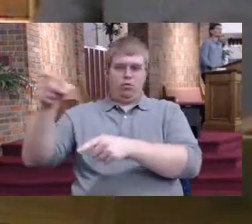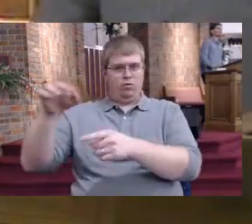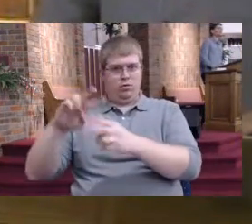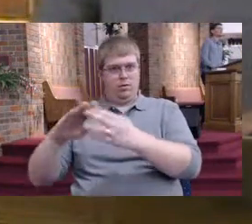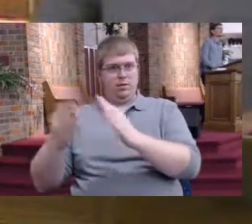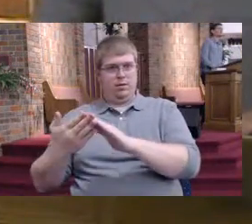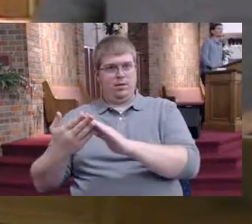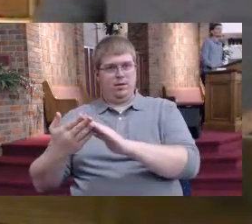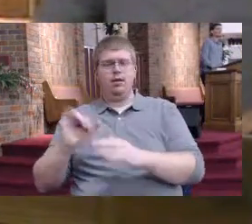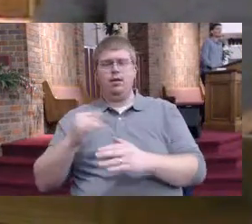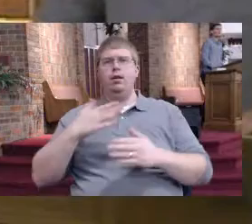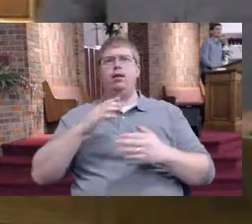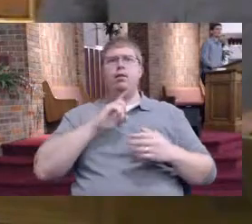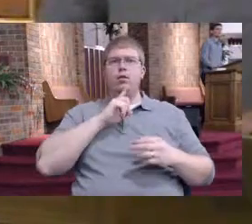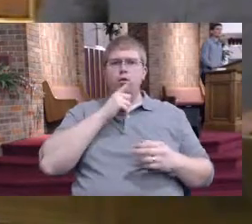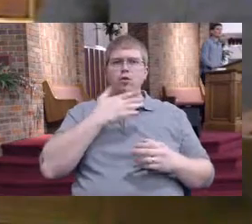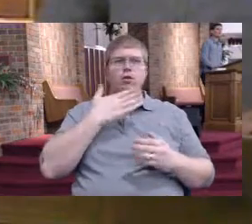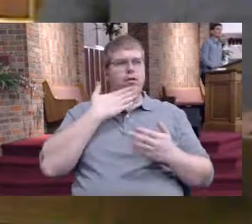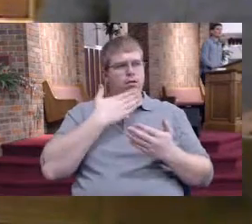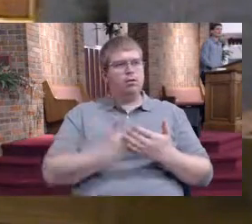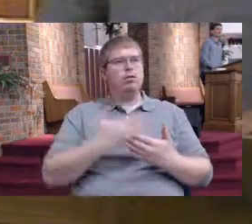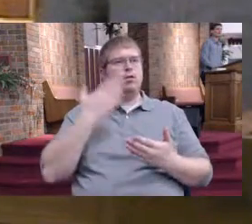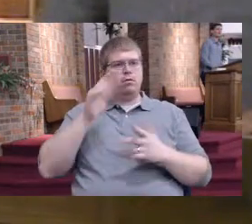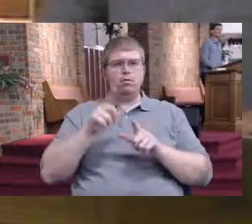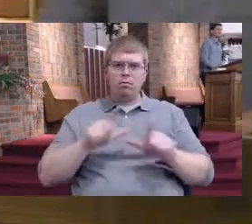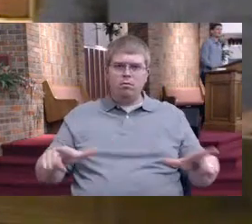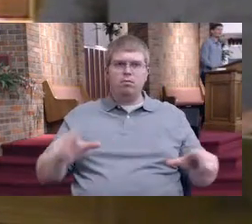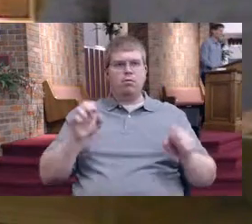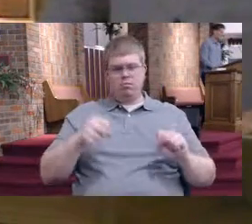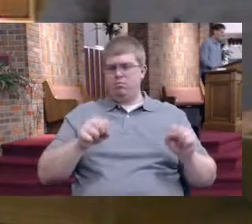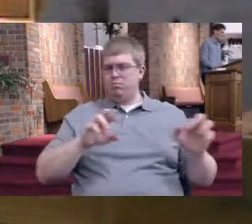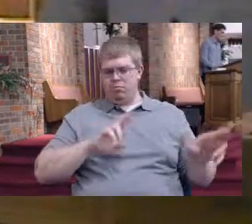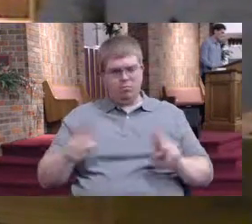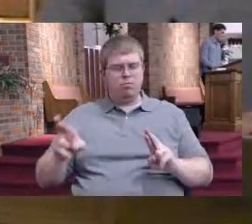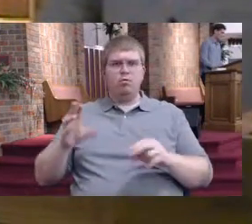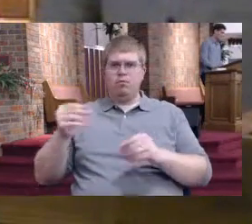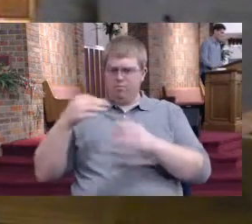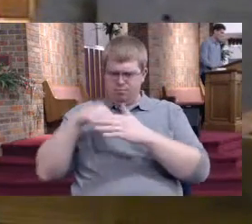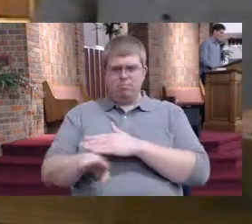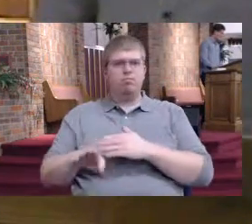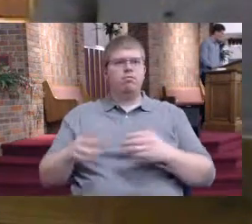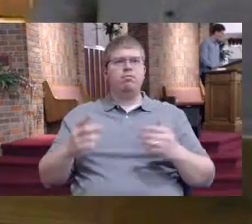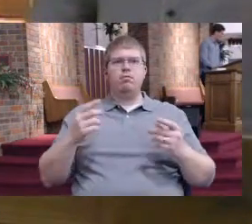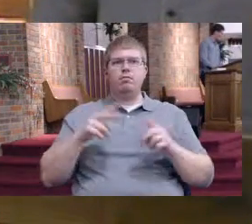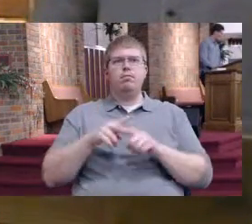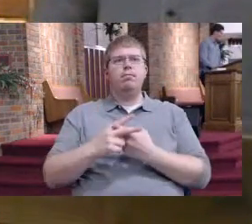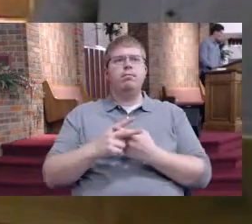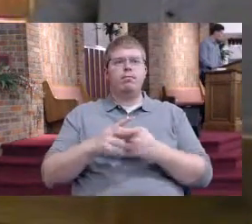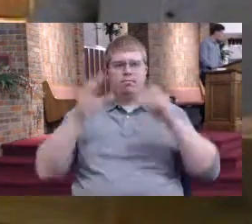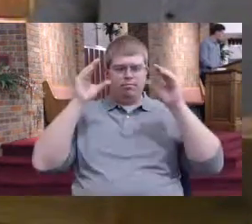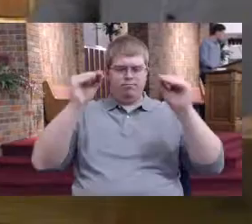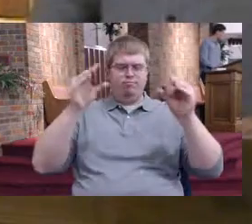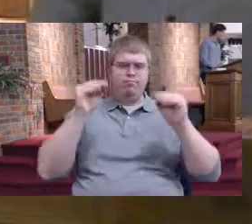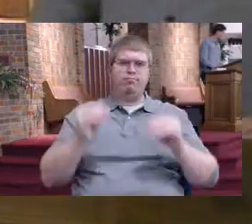able to hit the ground running, so to speak, and really get into the lessons that we wanted to teach.